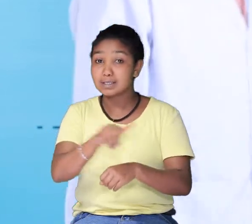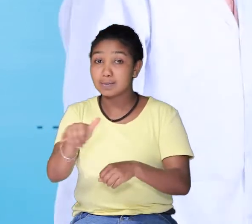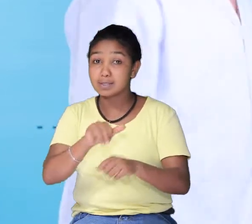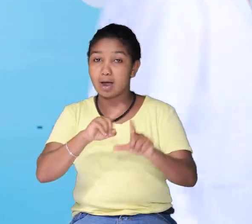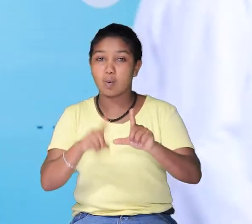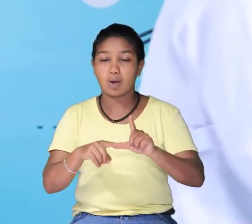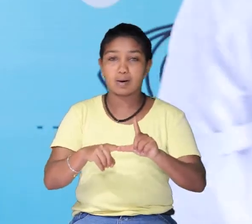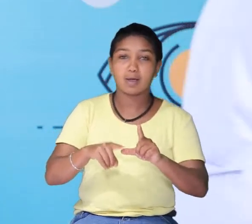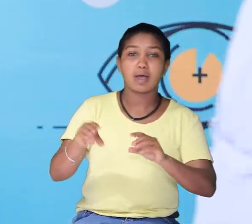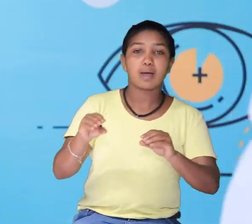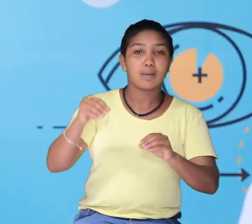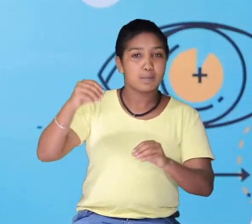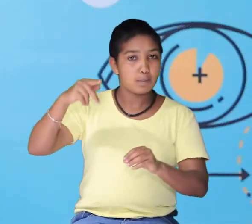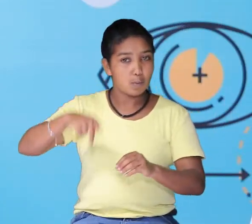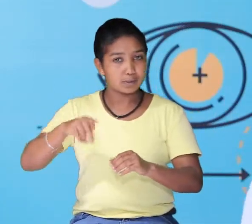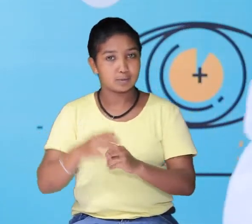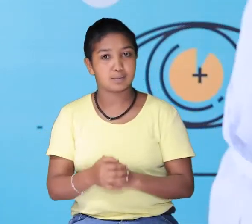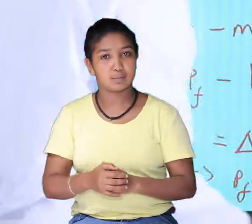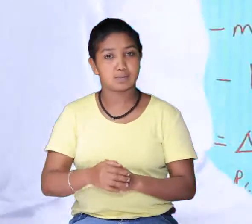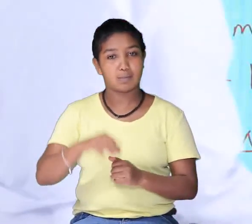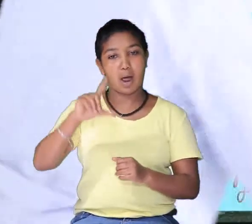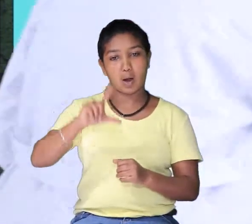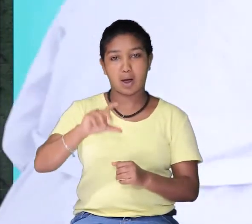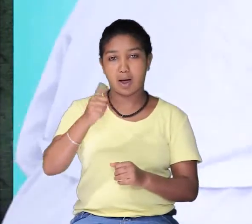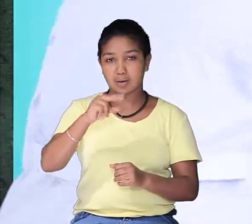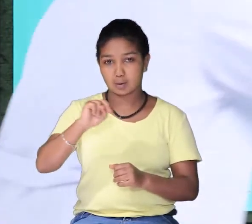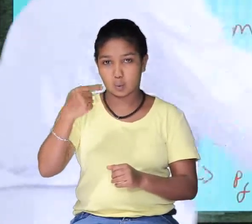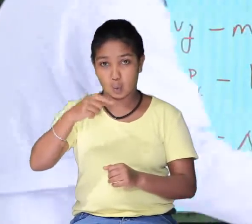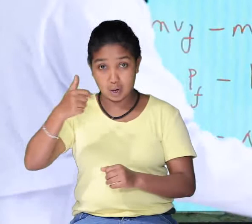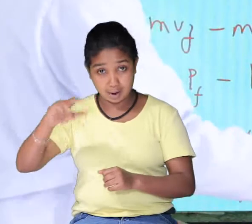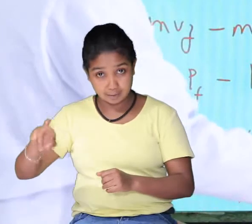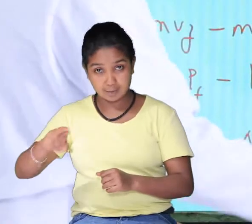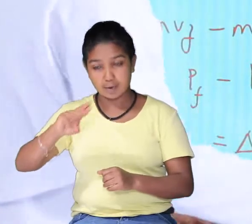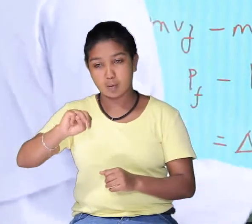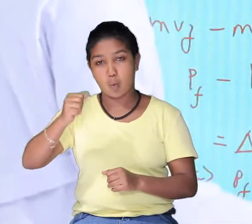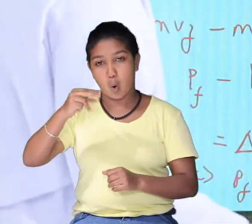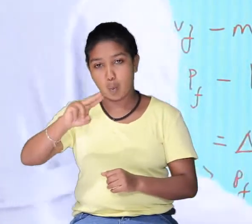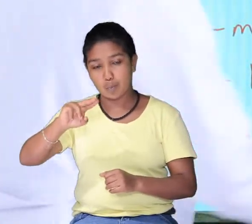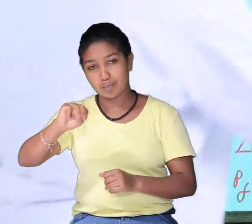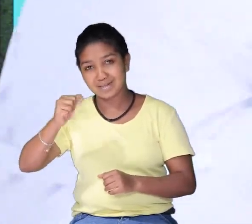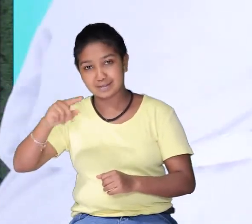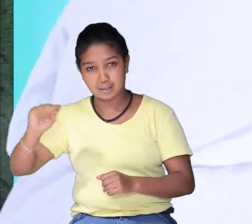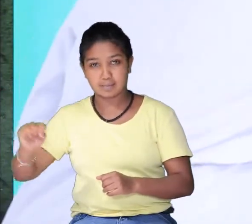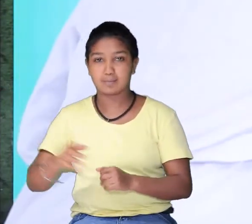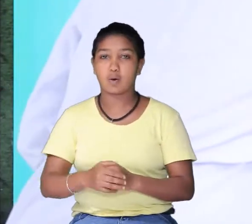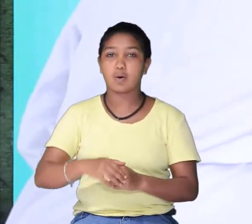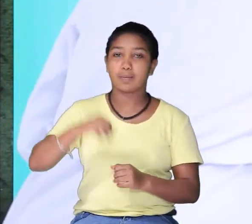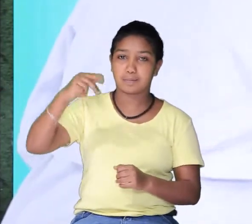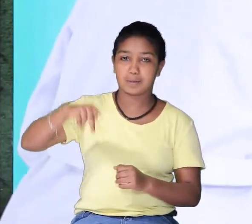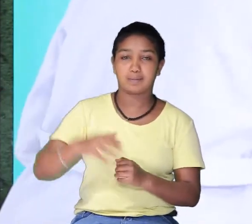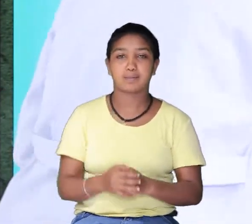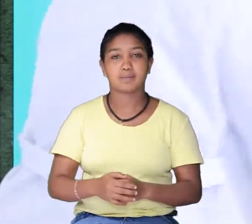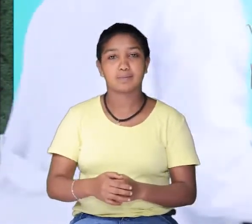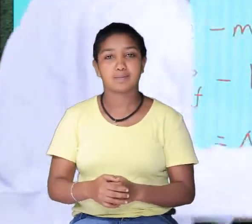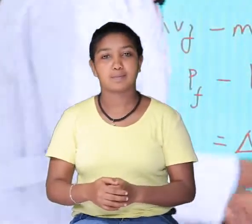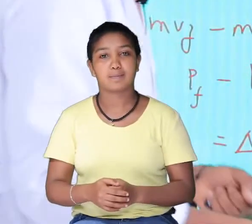angular momentum. What would happen to the angular momentum if there is a net torque? Well, the net torque, if there is a net torque,